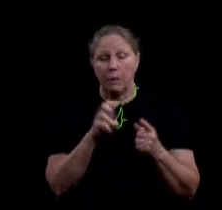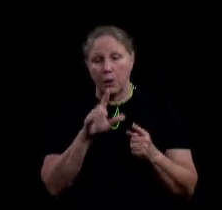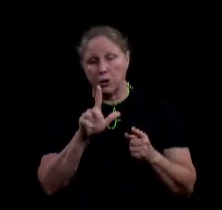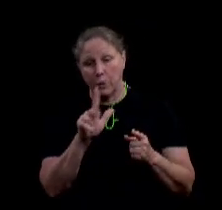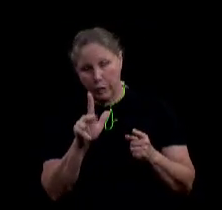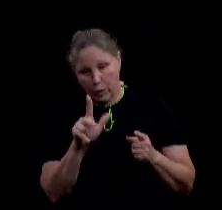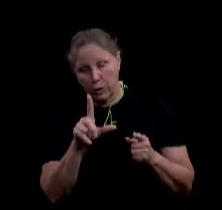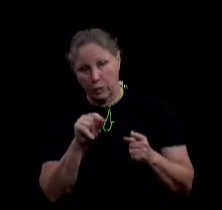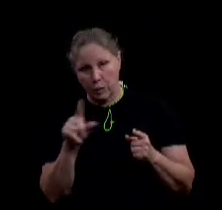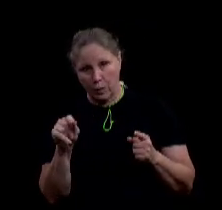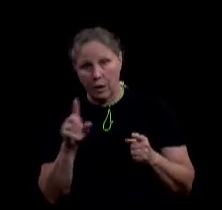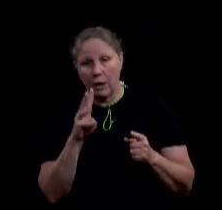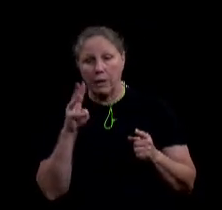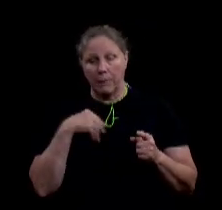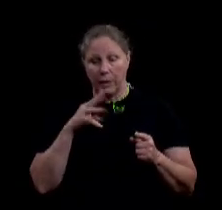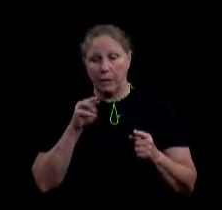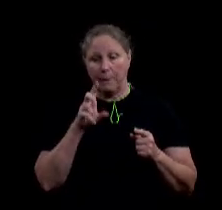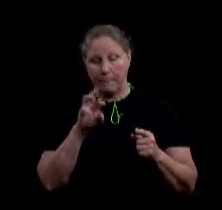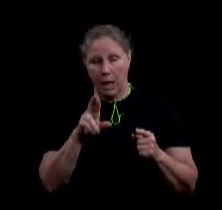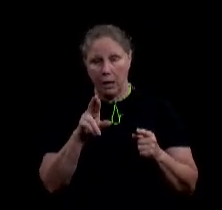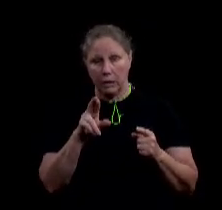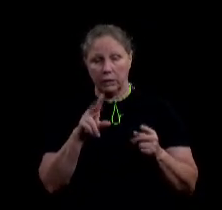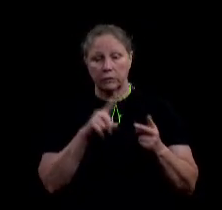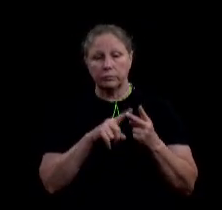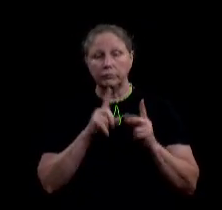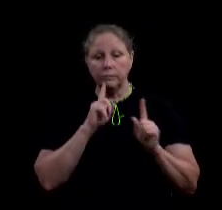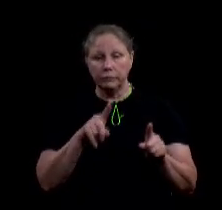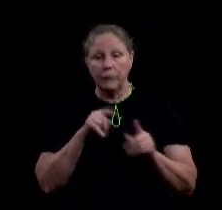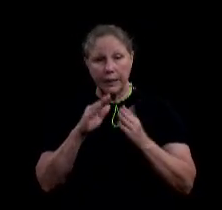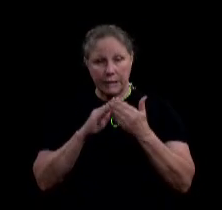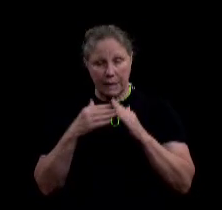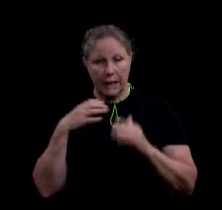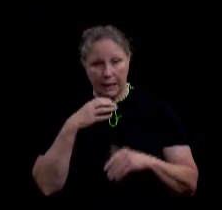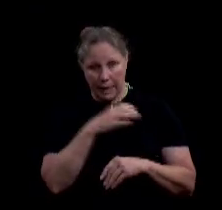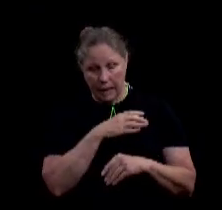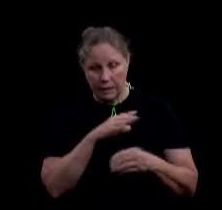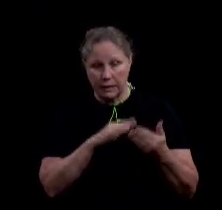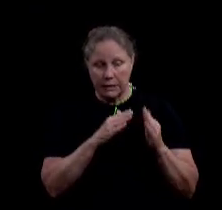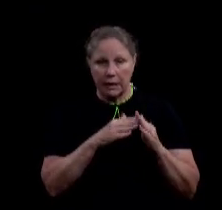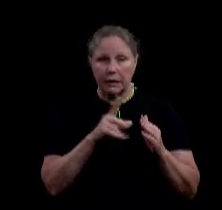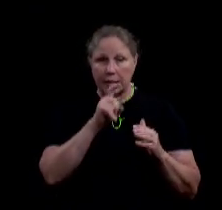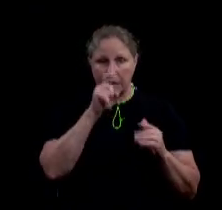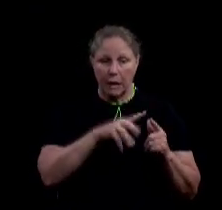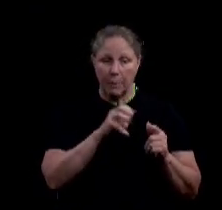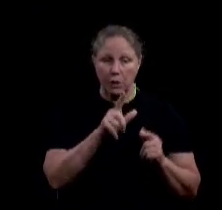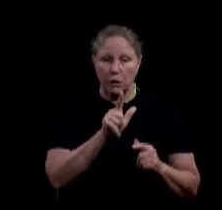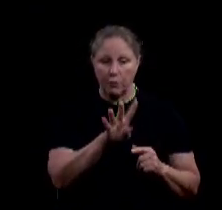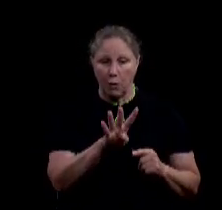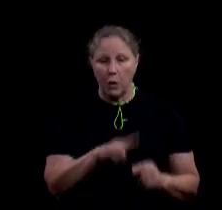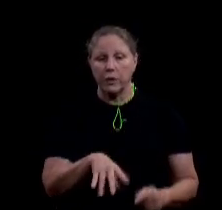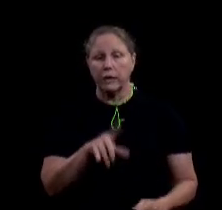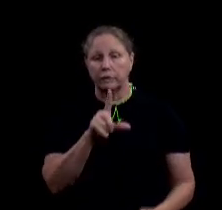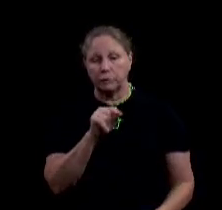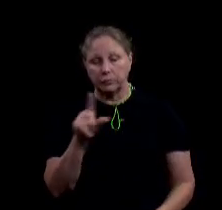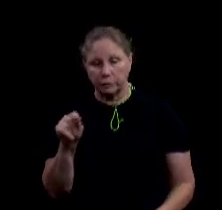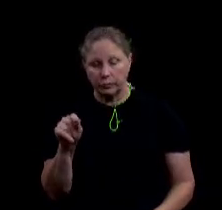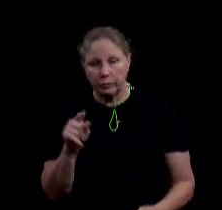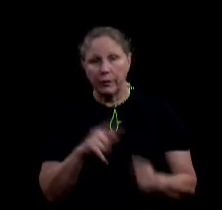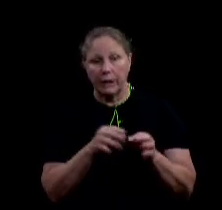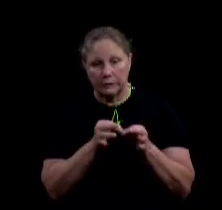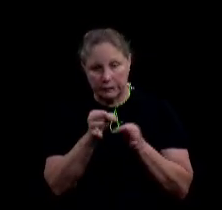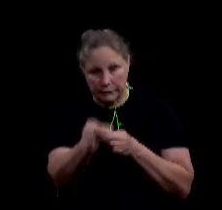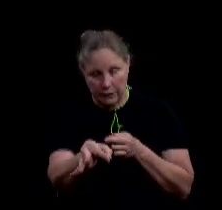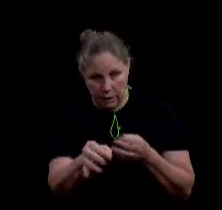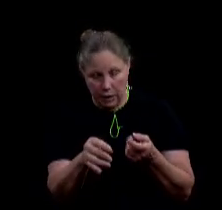as ordered by the City Council of the City of Waco, Texas on March 24, 2020, and as extended and or modified on March 31st,